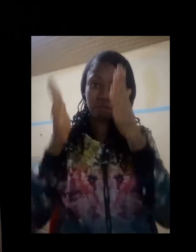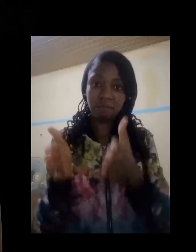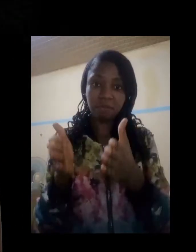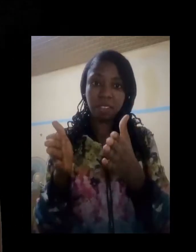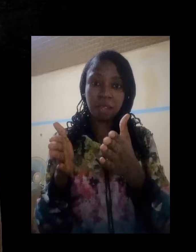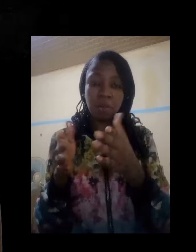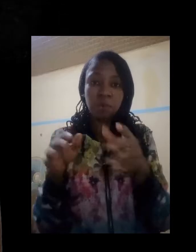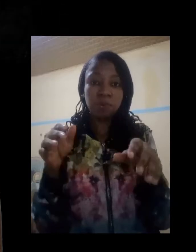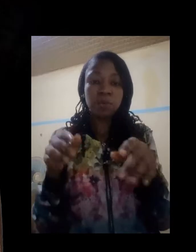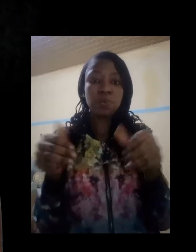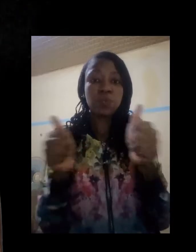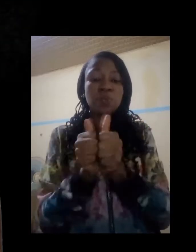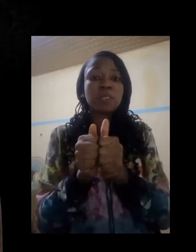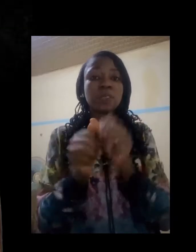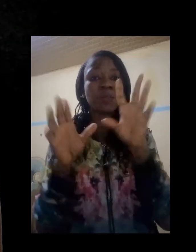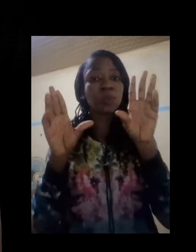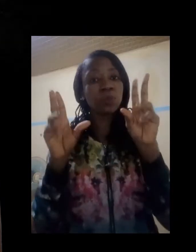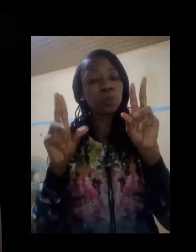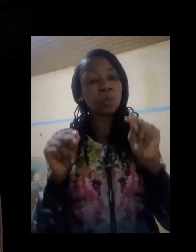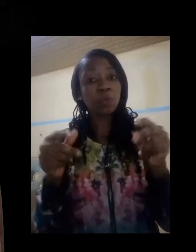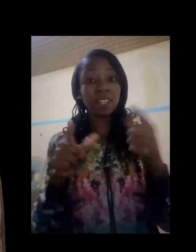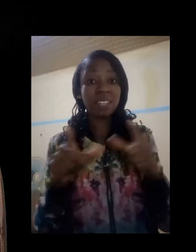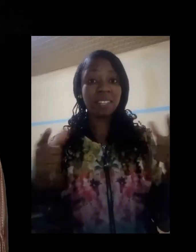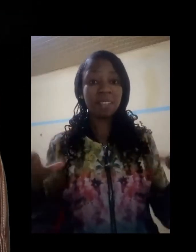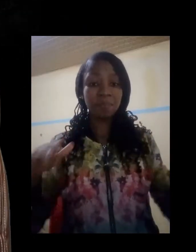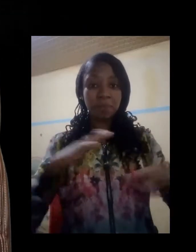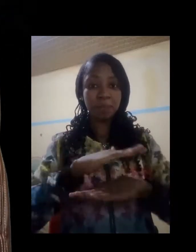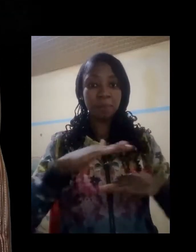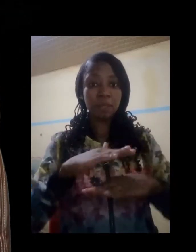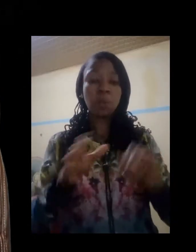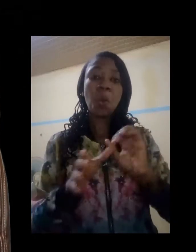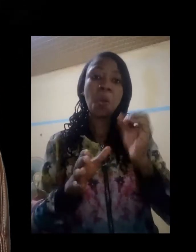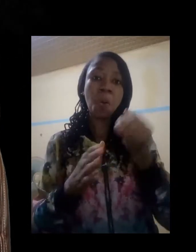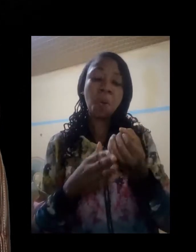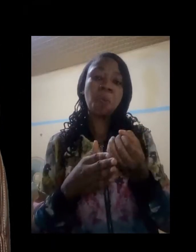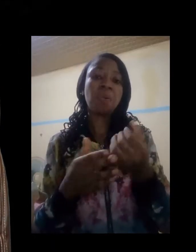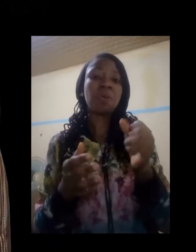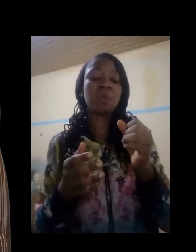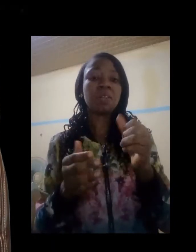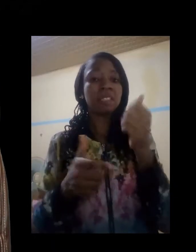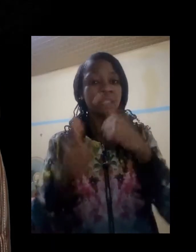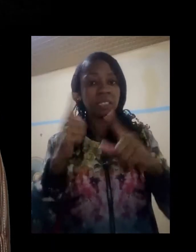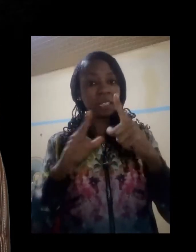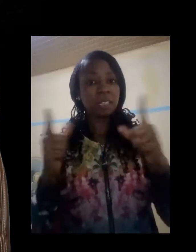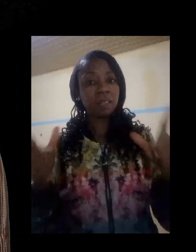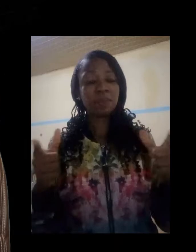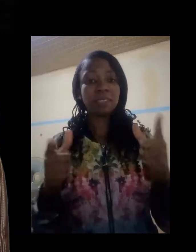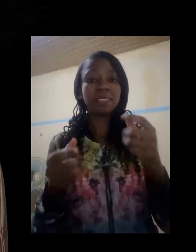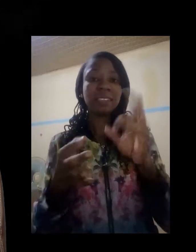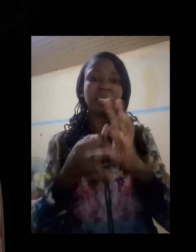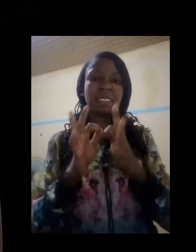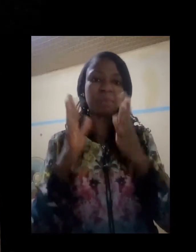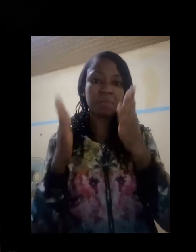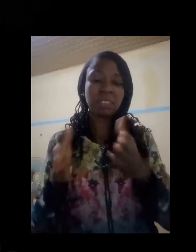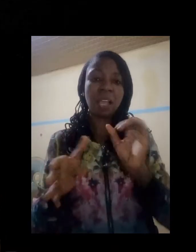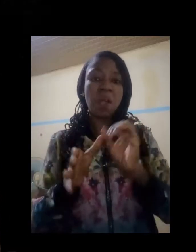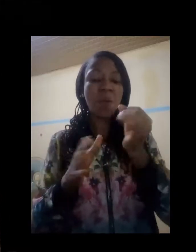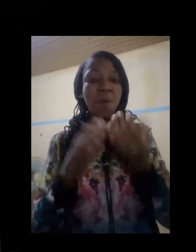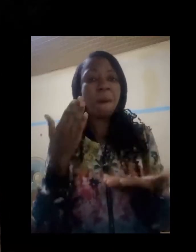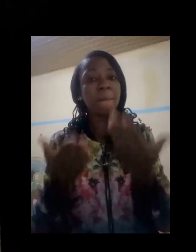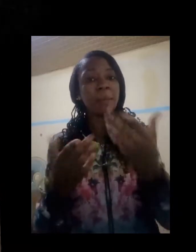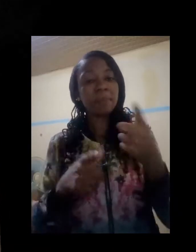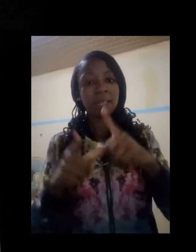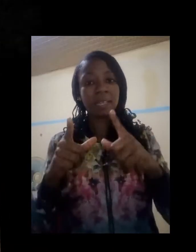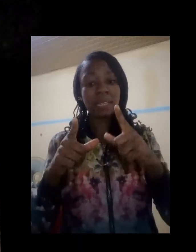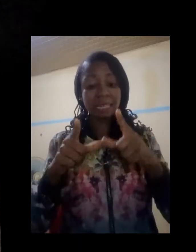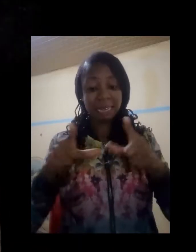with no linguistic background or a sign language interpreter and possibly a